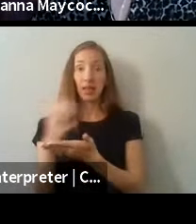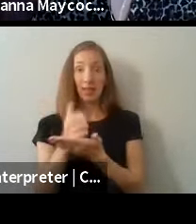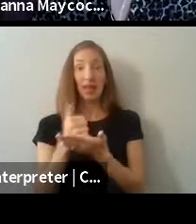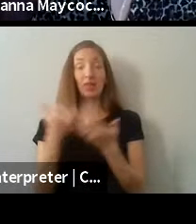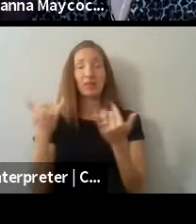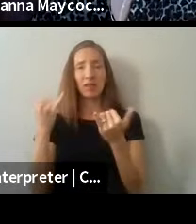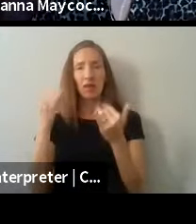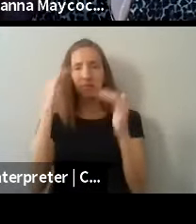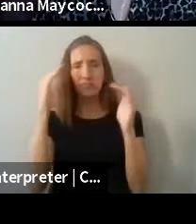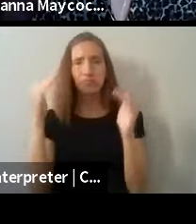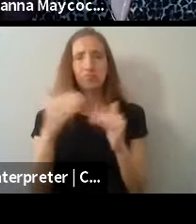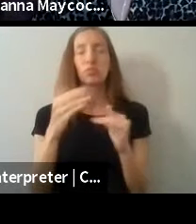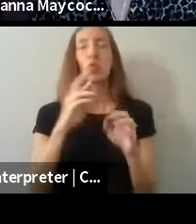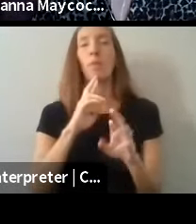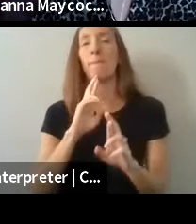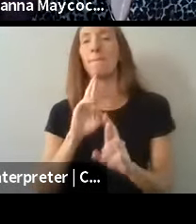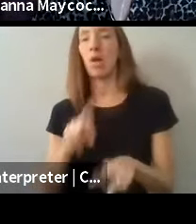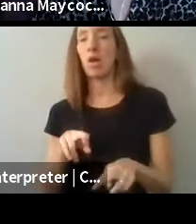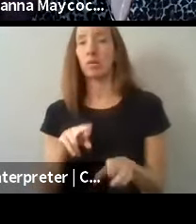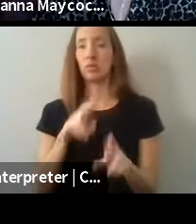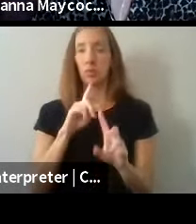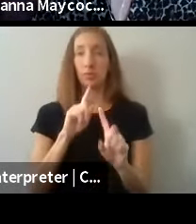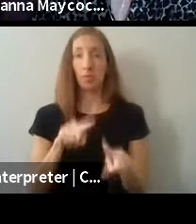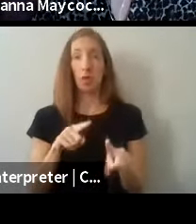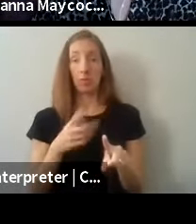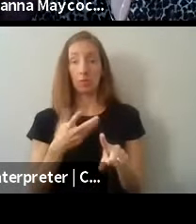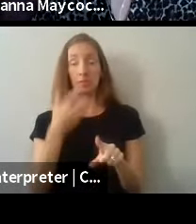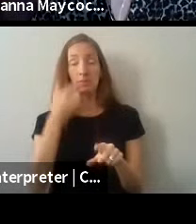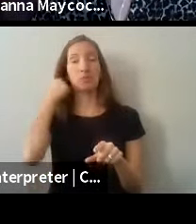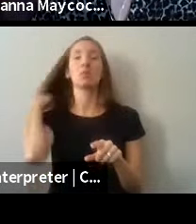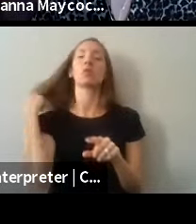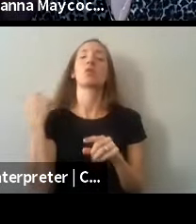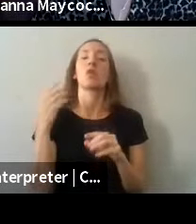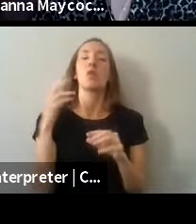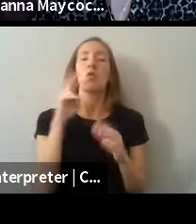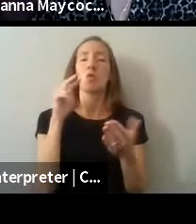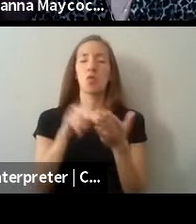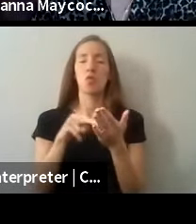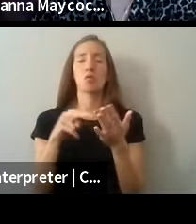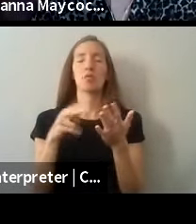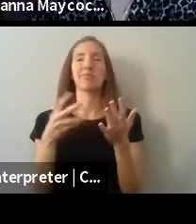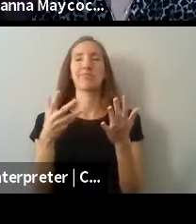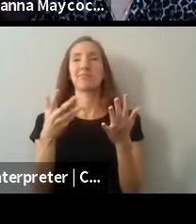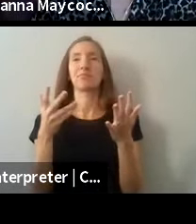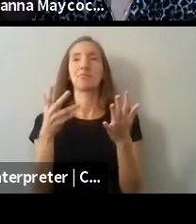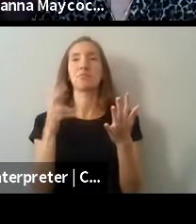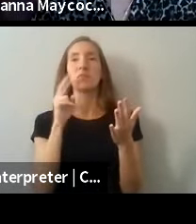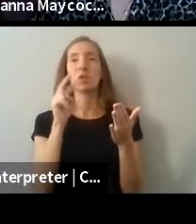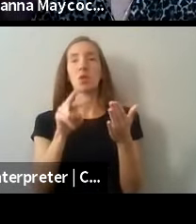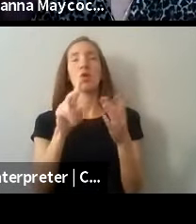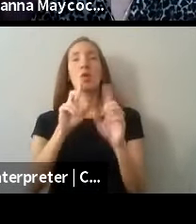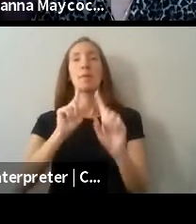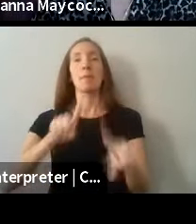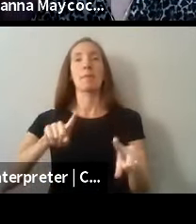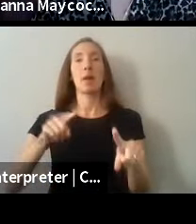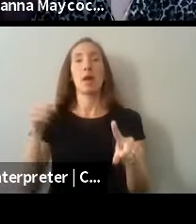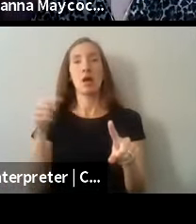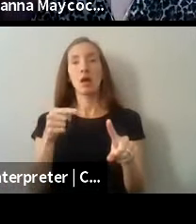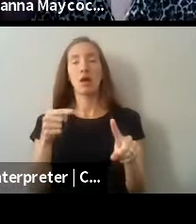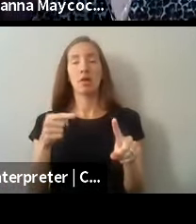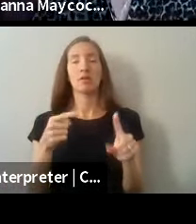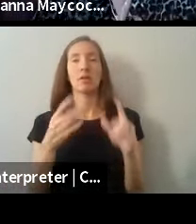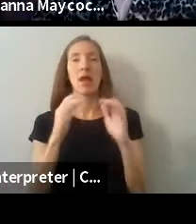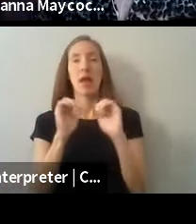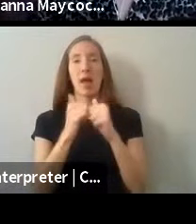into response, to look at this area of response from the purview of the ways in